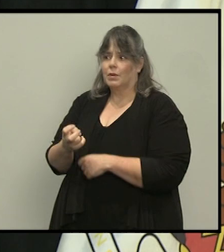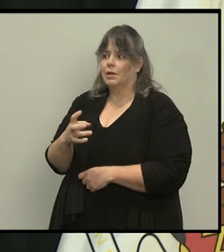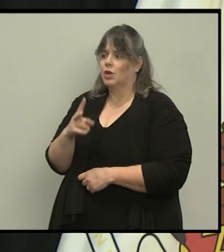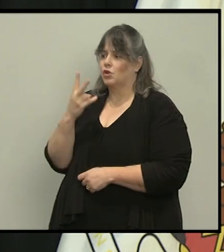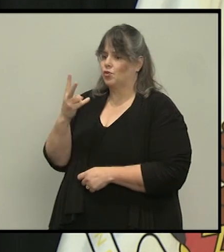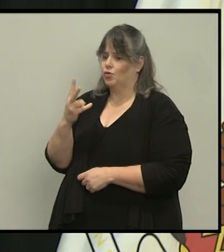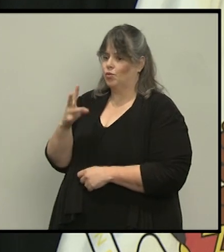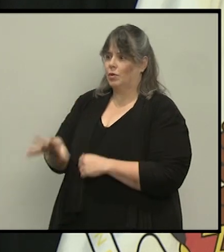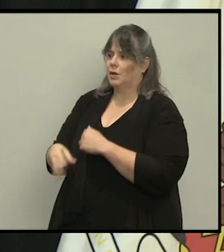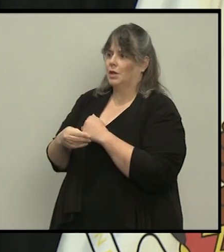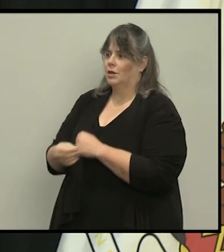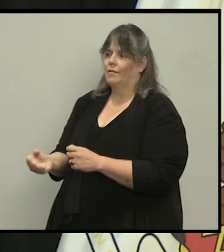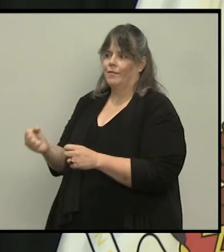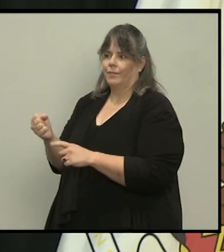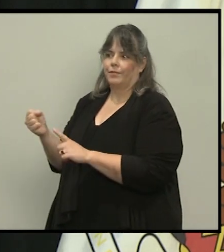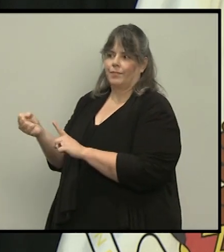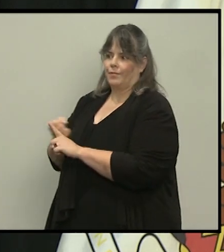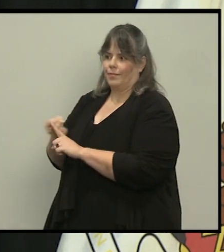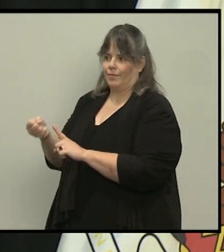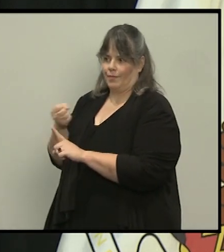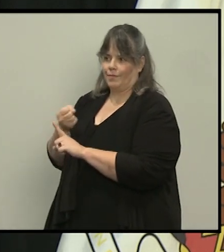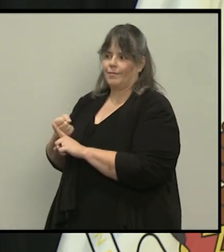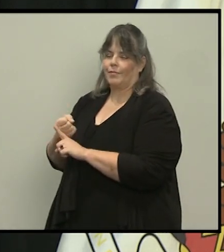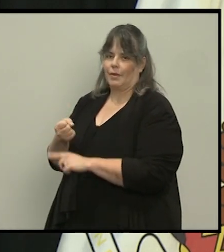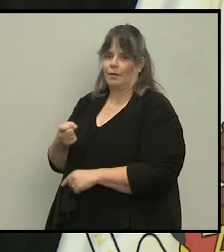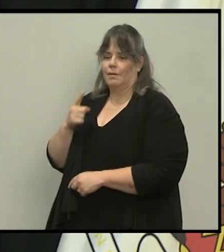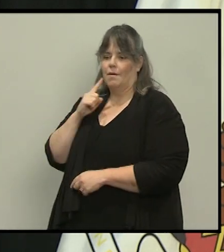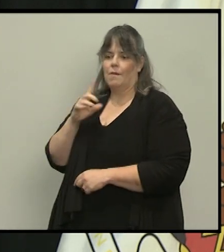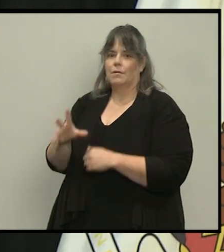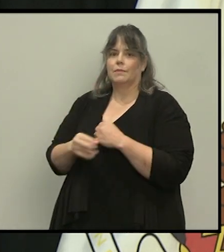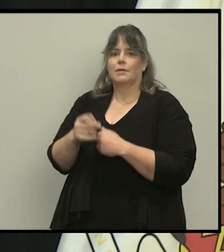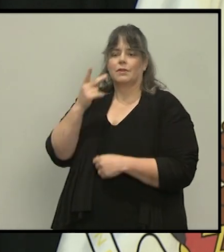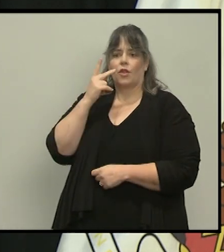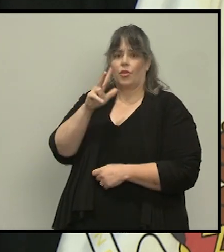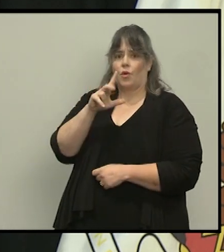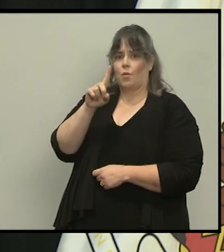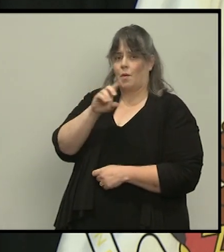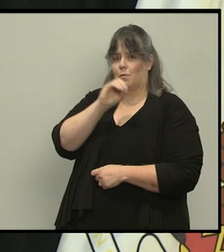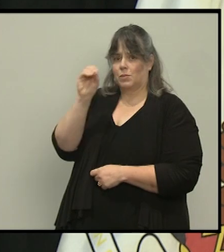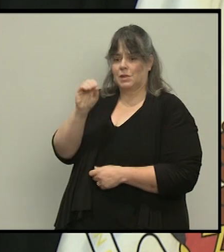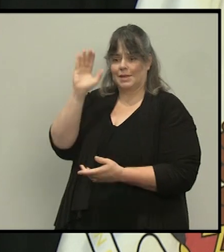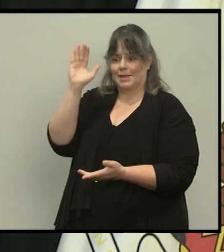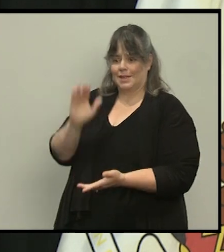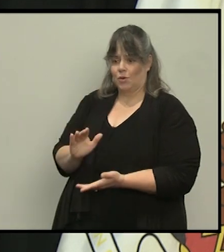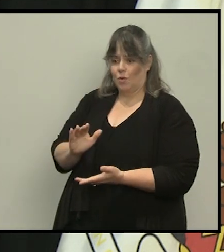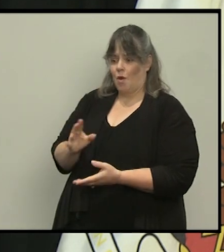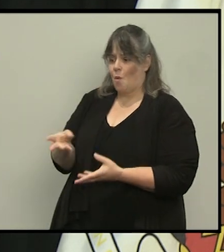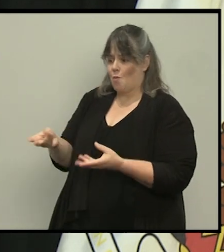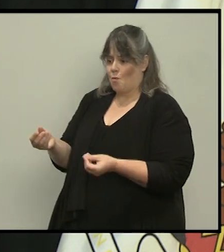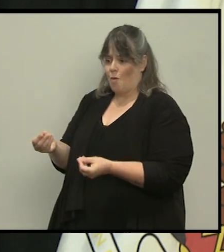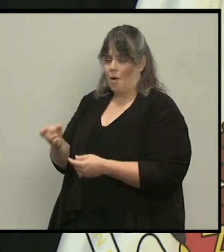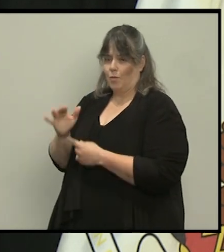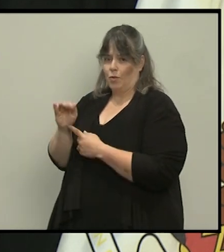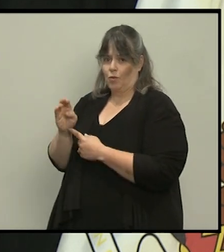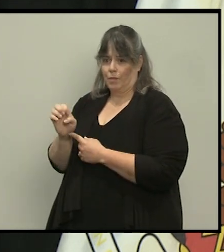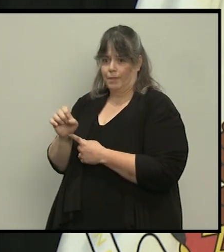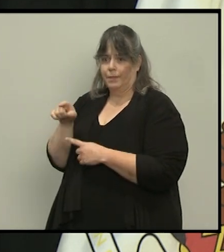assaults. Conversely, we saw a 31% decrease in part one property crime, which